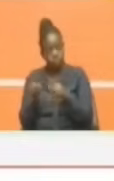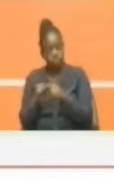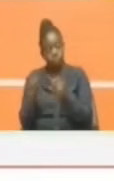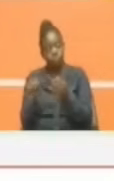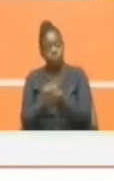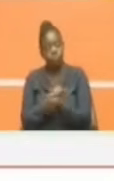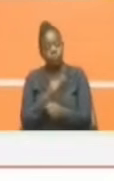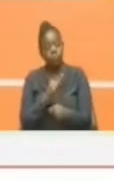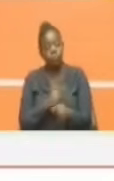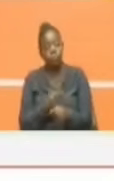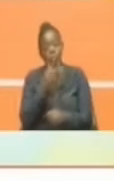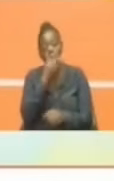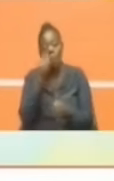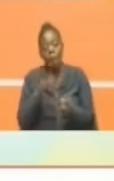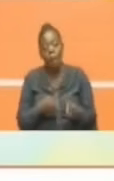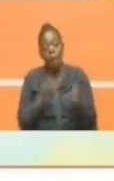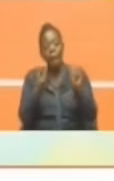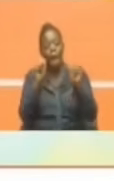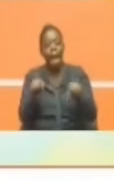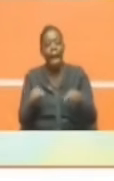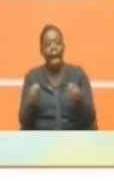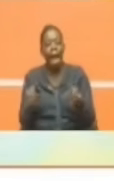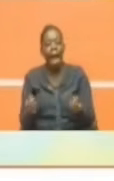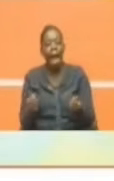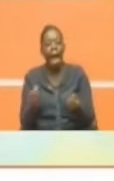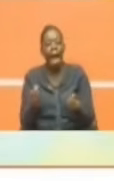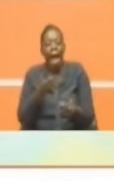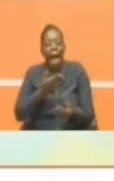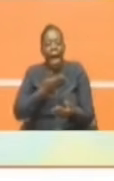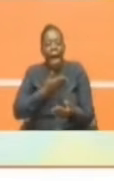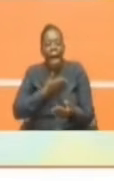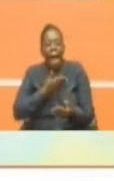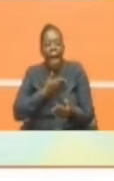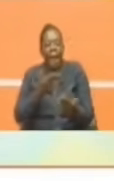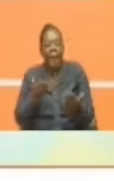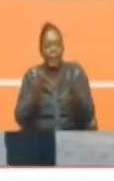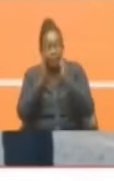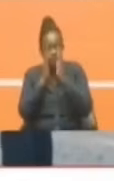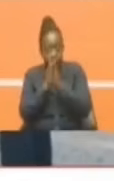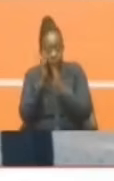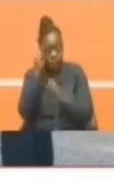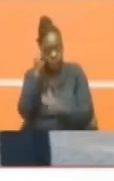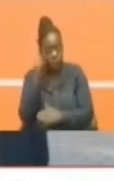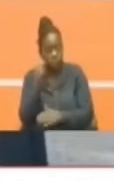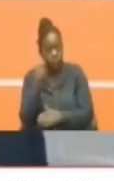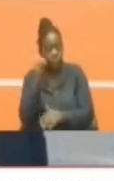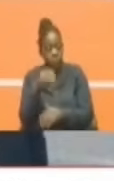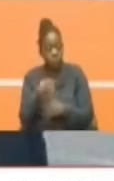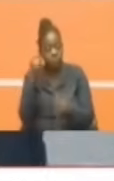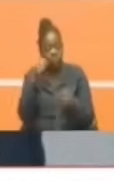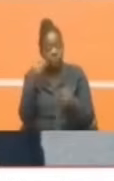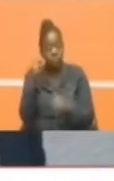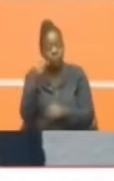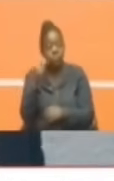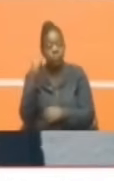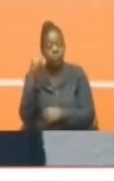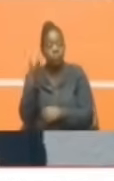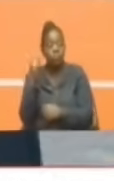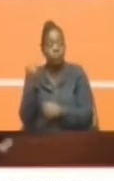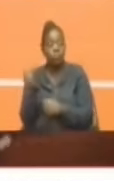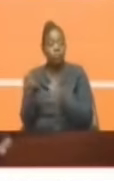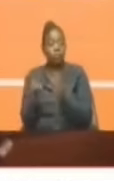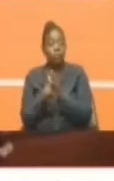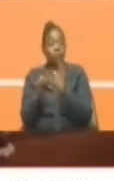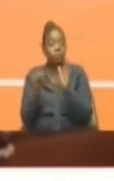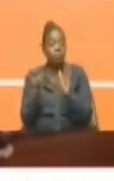time. The best way you can love him now is to pray for him. Kidia bakungu bazo nako lugulunga de bafate bana mateka na